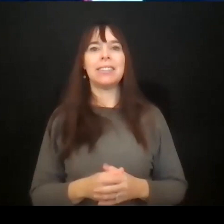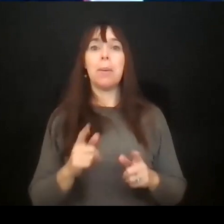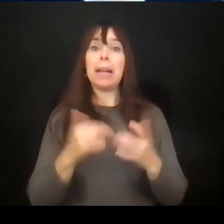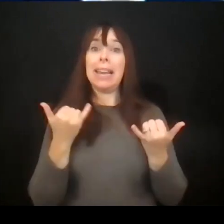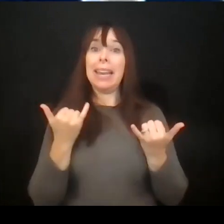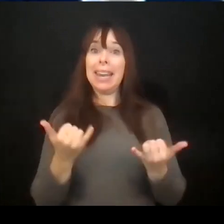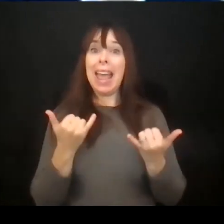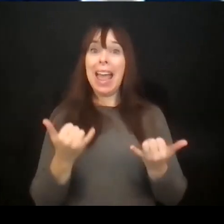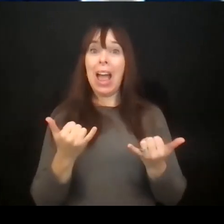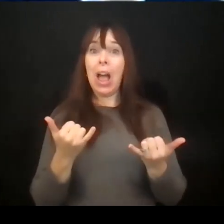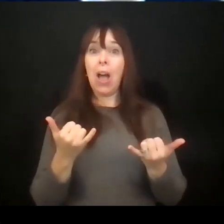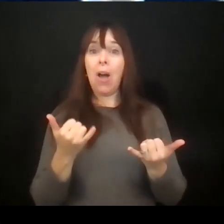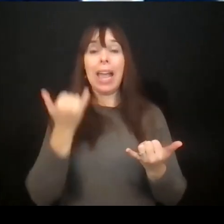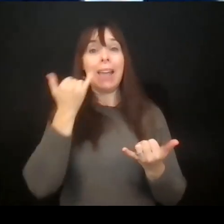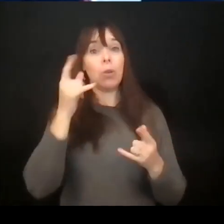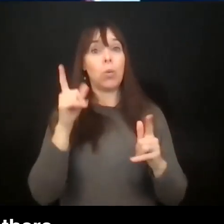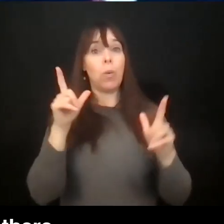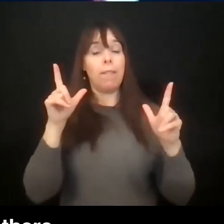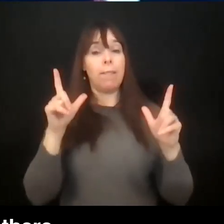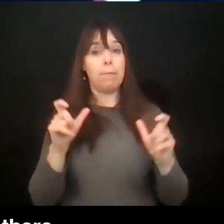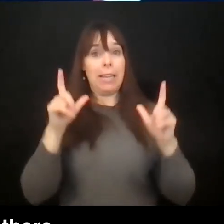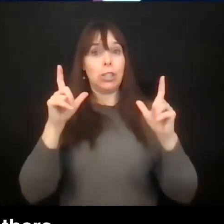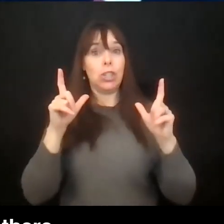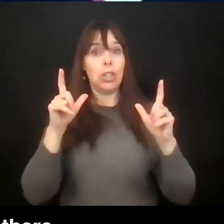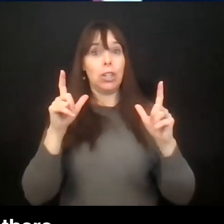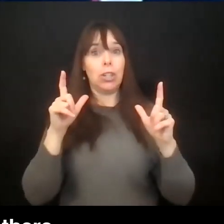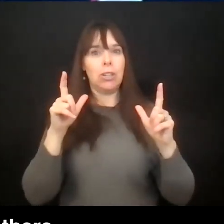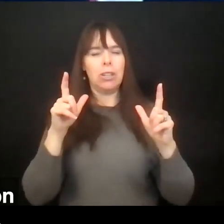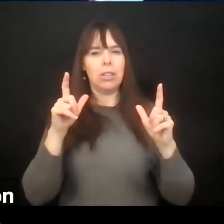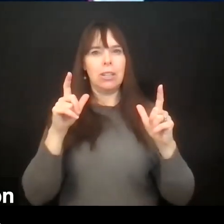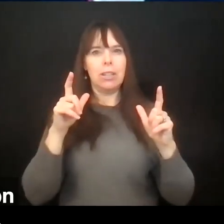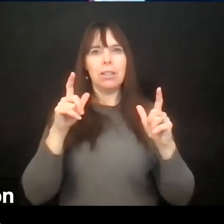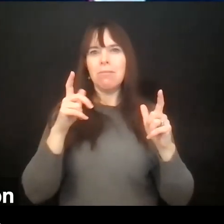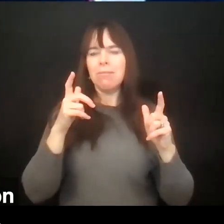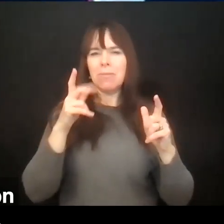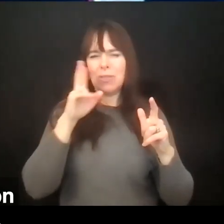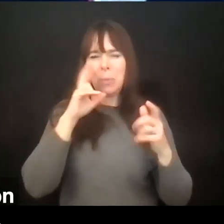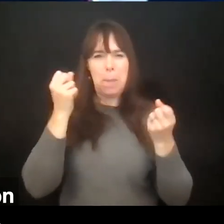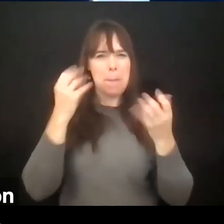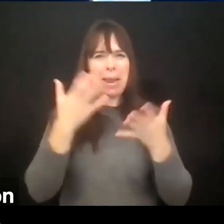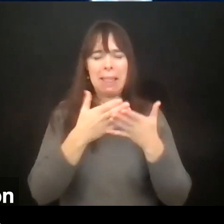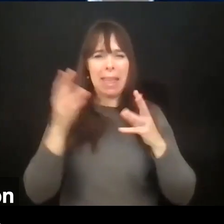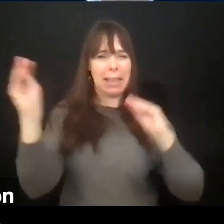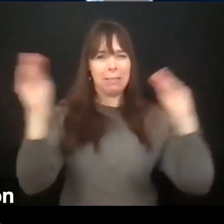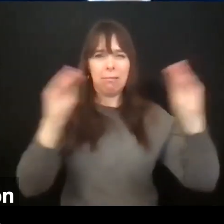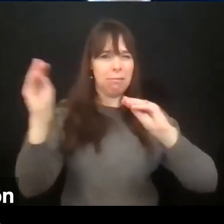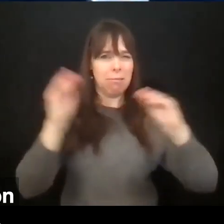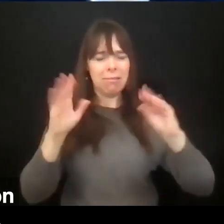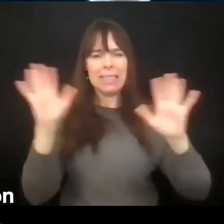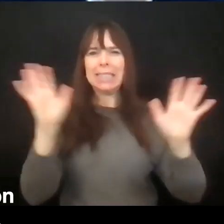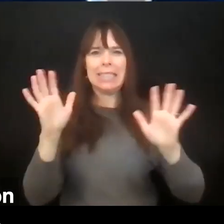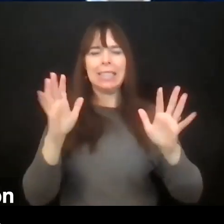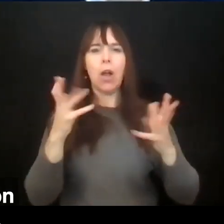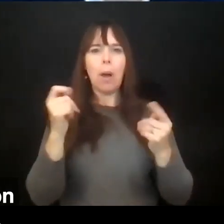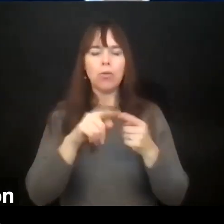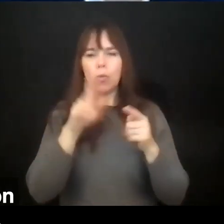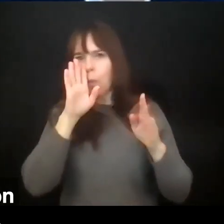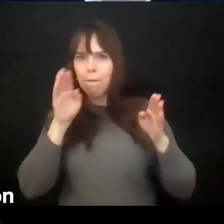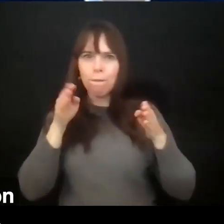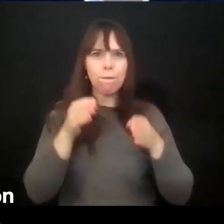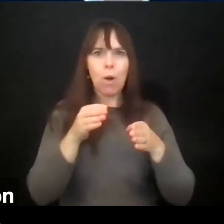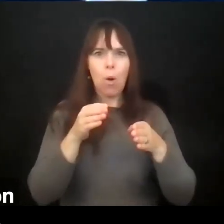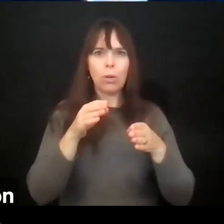Nowadays, if you take a photograph and there's too much in there, you want to focus on your